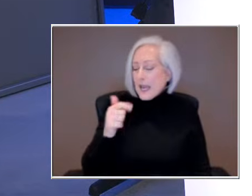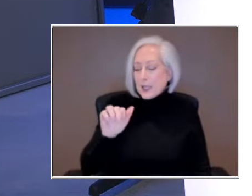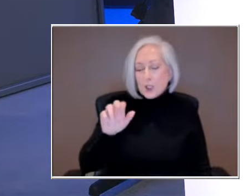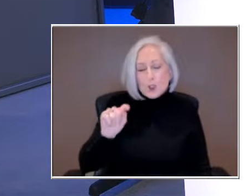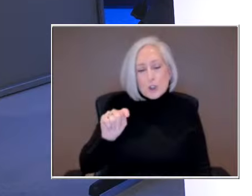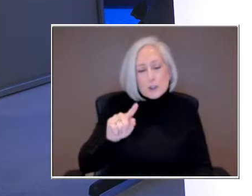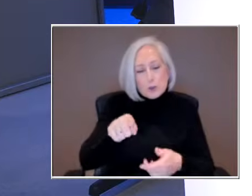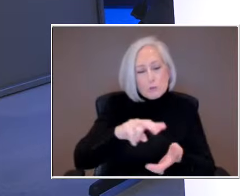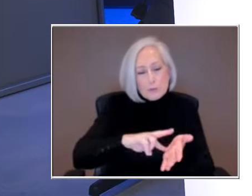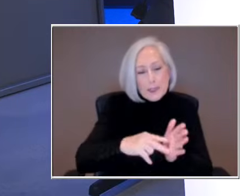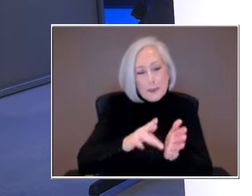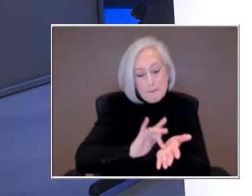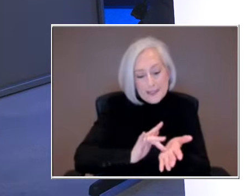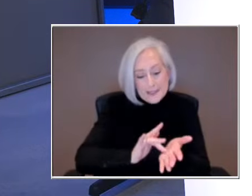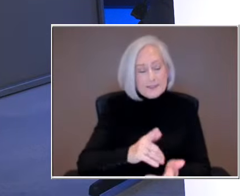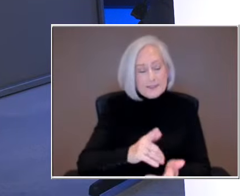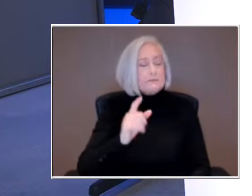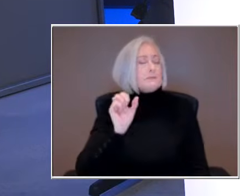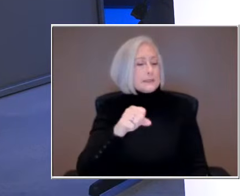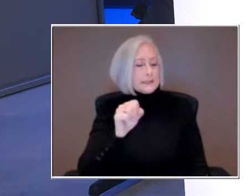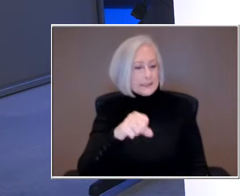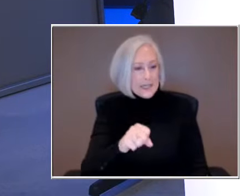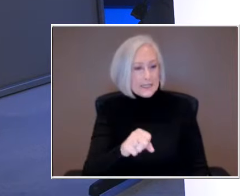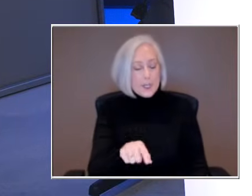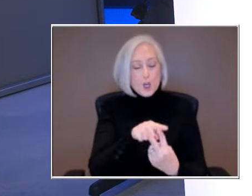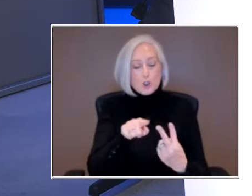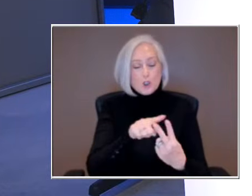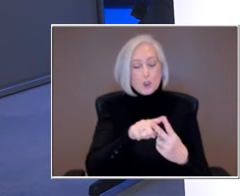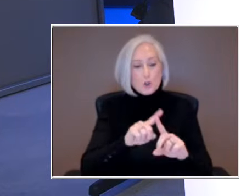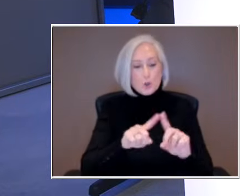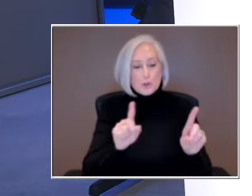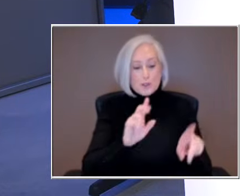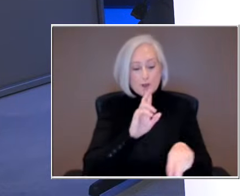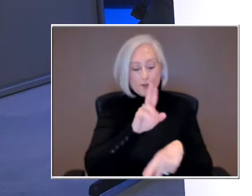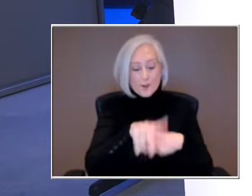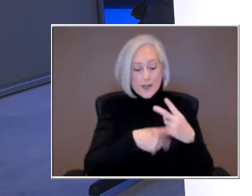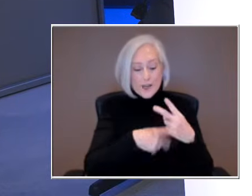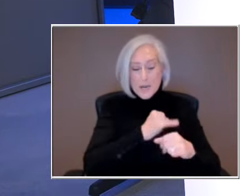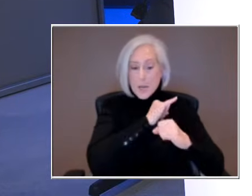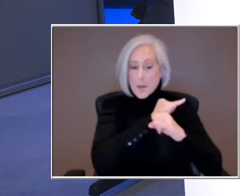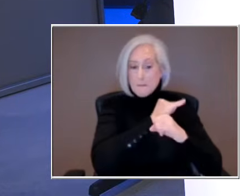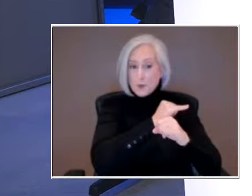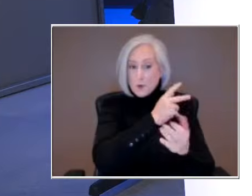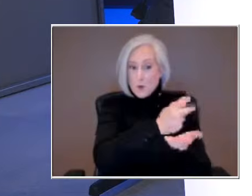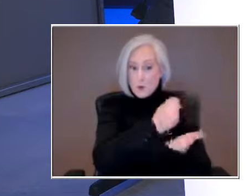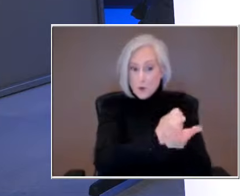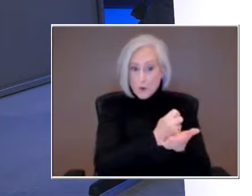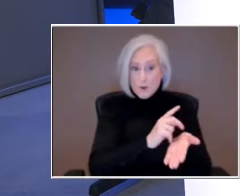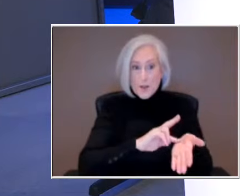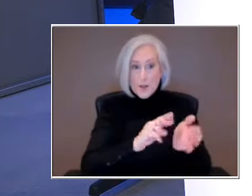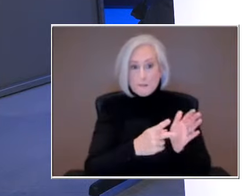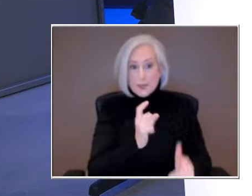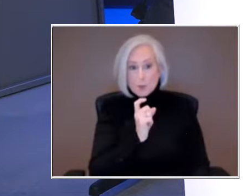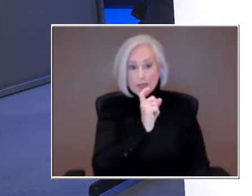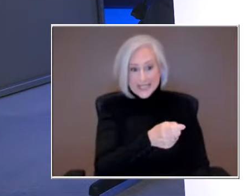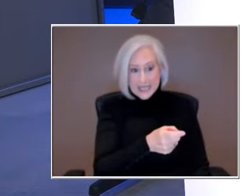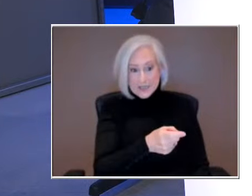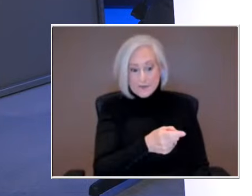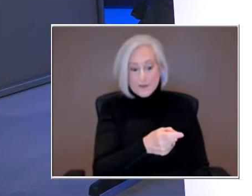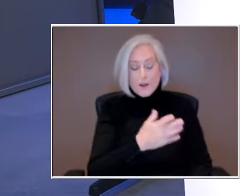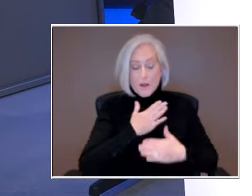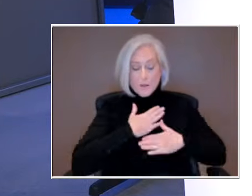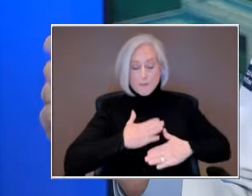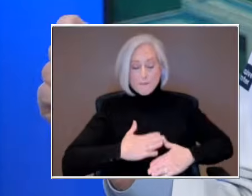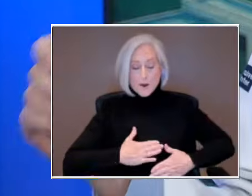Yes, and two different types for Jim. One was immunotherapy, where we give drugs that stimulate the body's immune cells to fight the